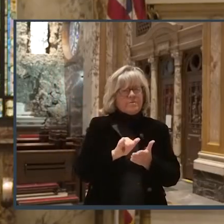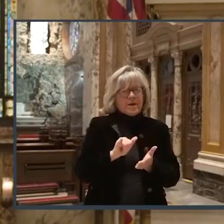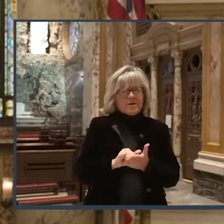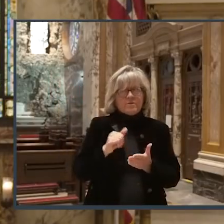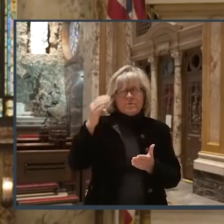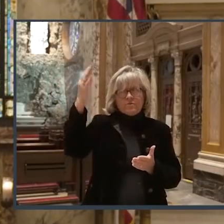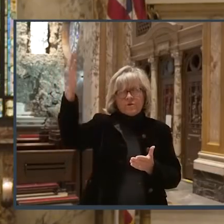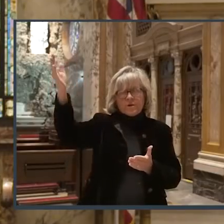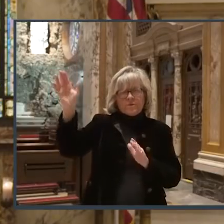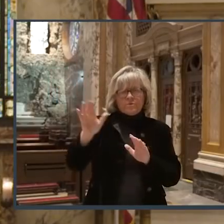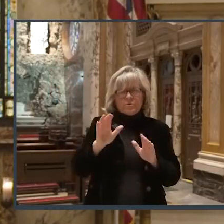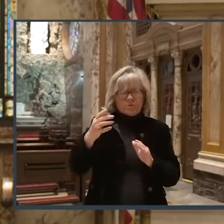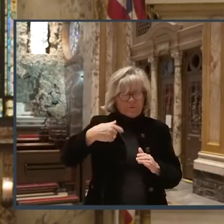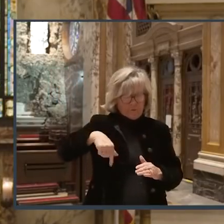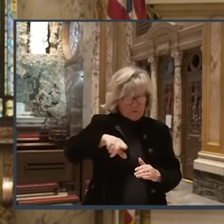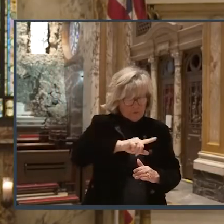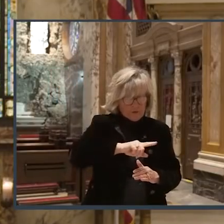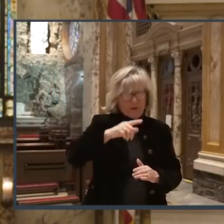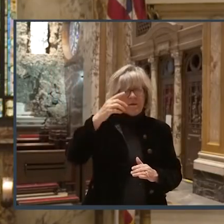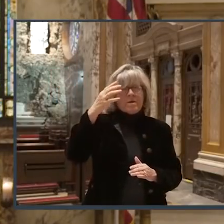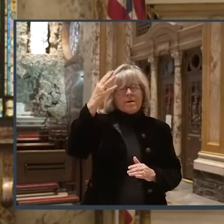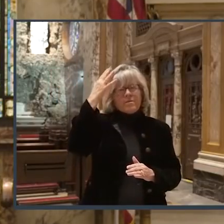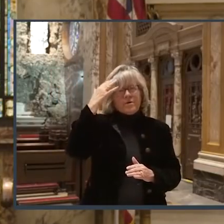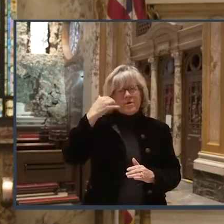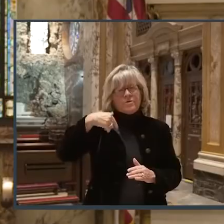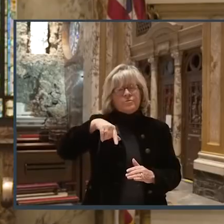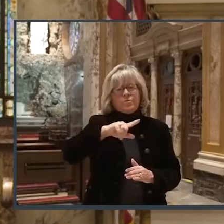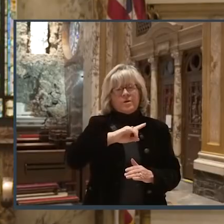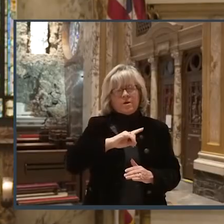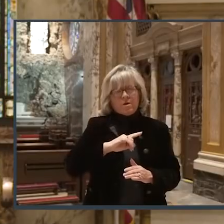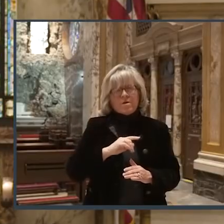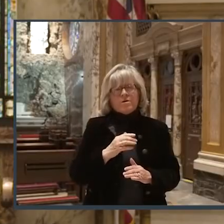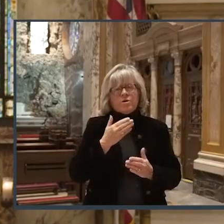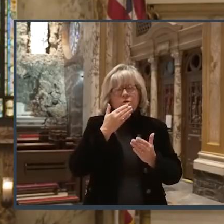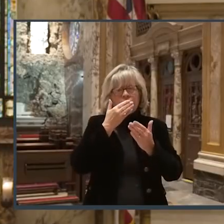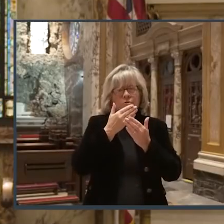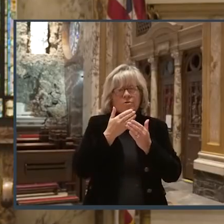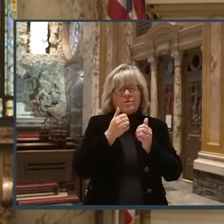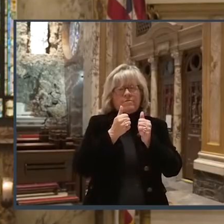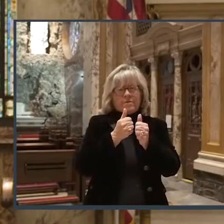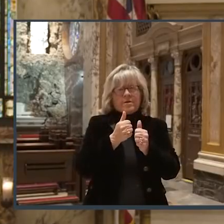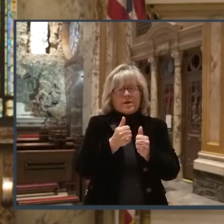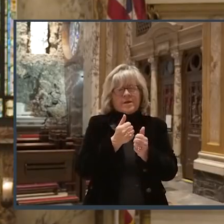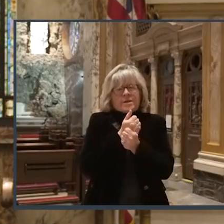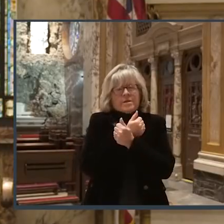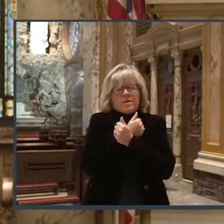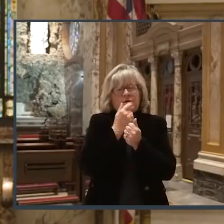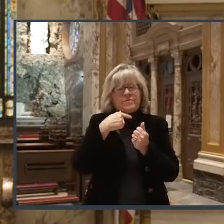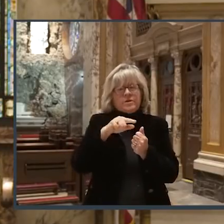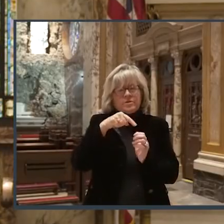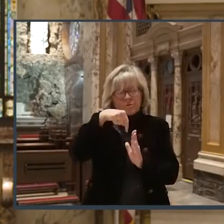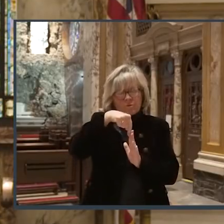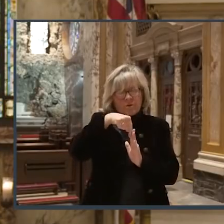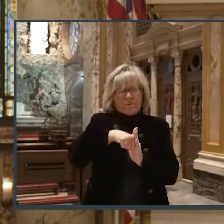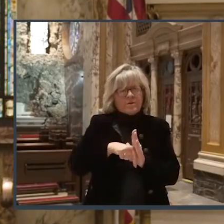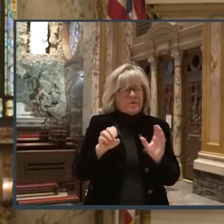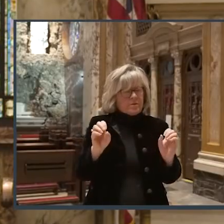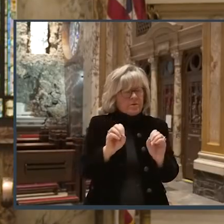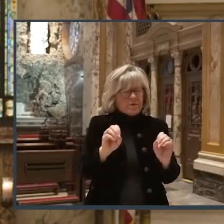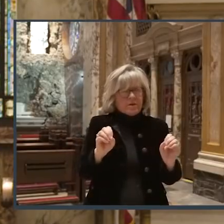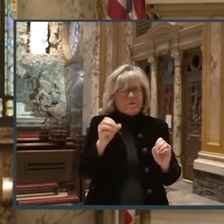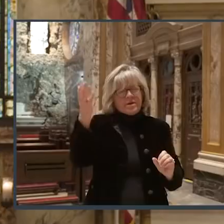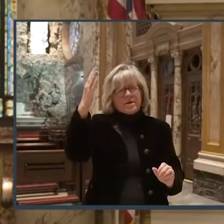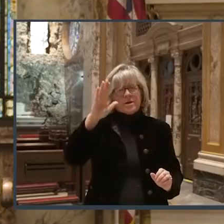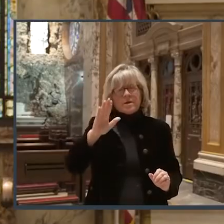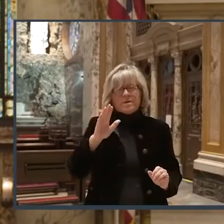us. And because we are his children, and because he loves us so deeply, there is nothing he will not do